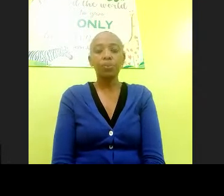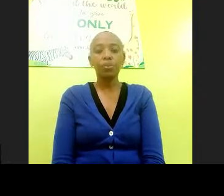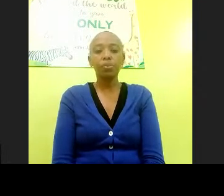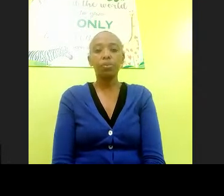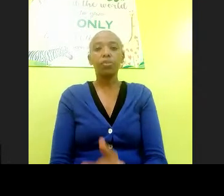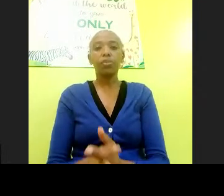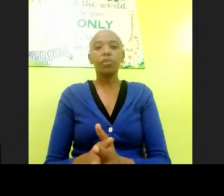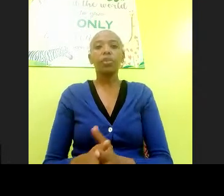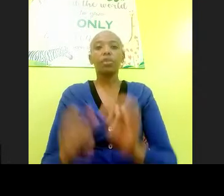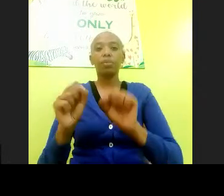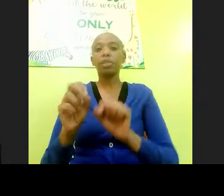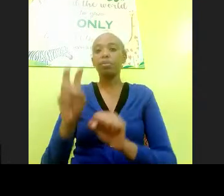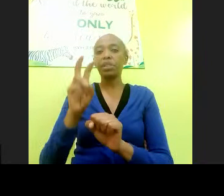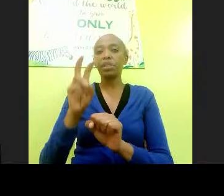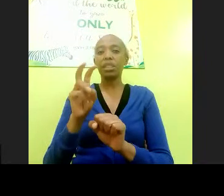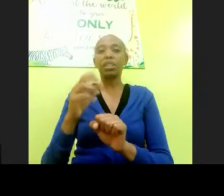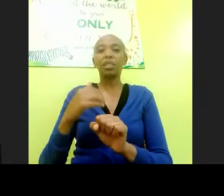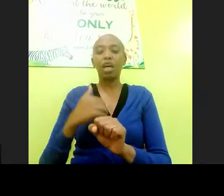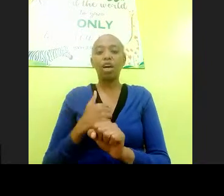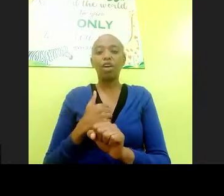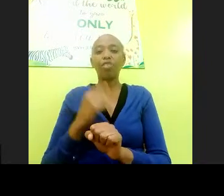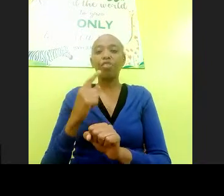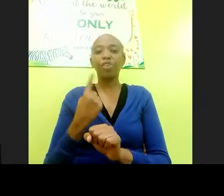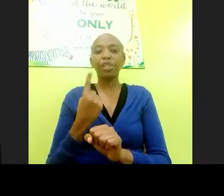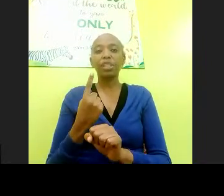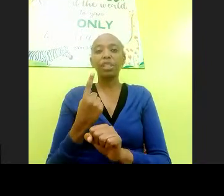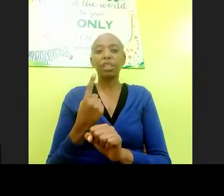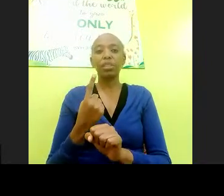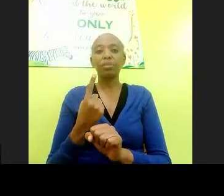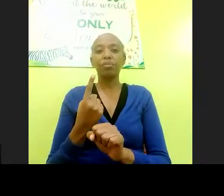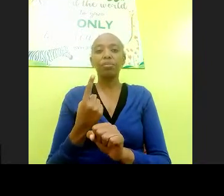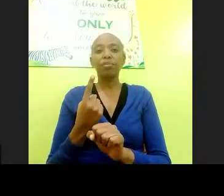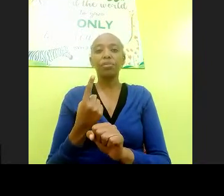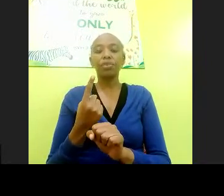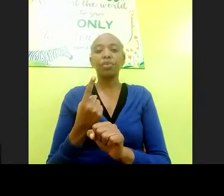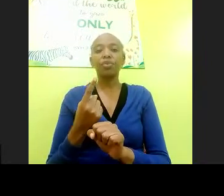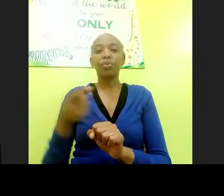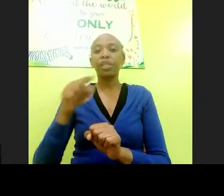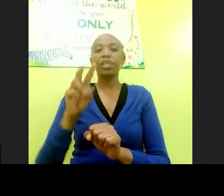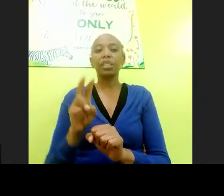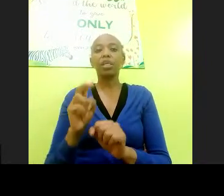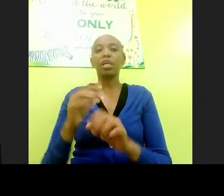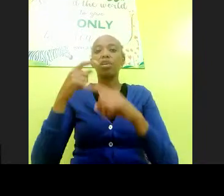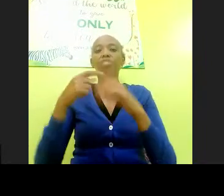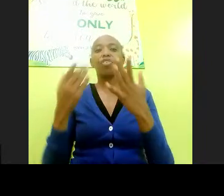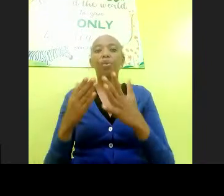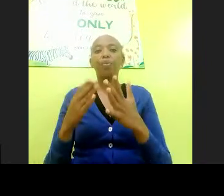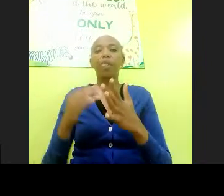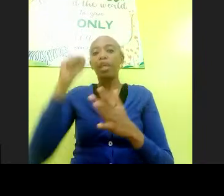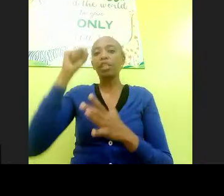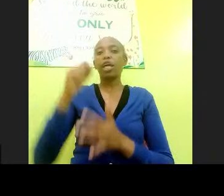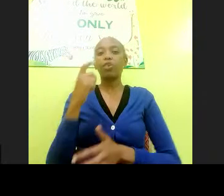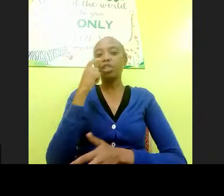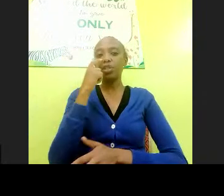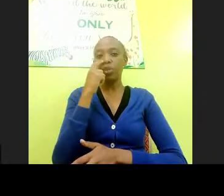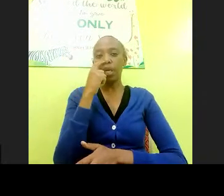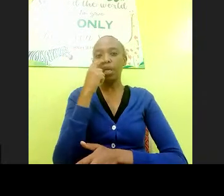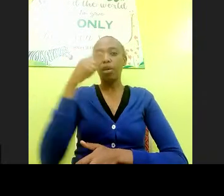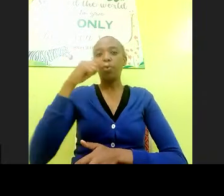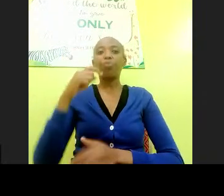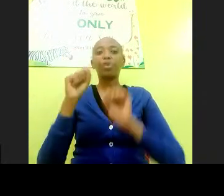Great, I can see that chat is getting busy. Thank you. We see you all the way from South Sudan. We can